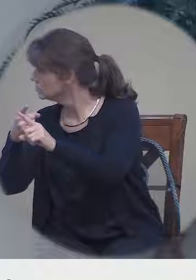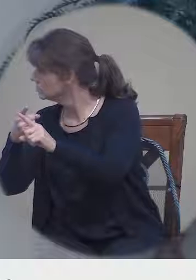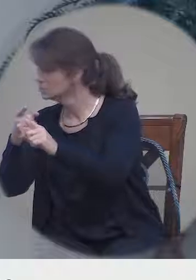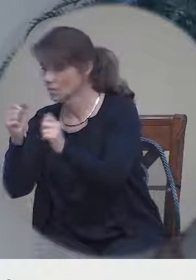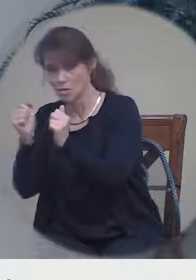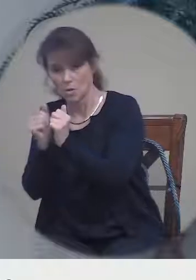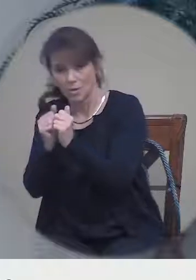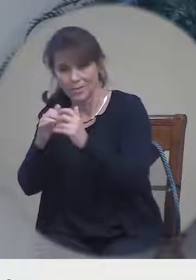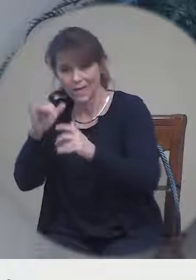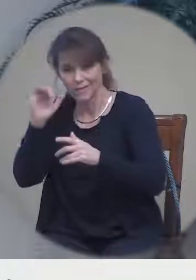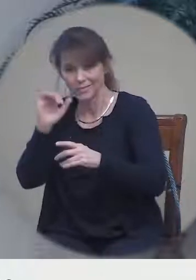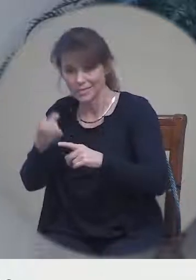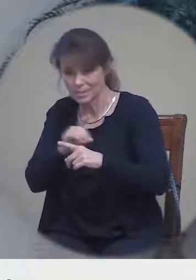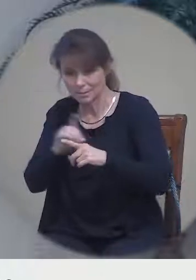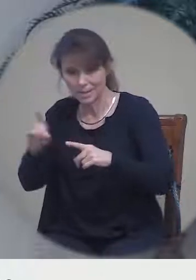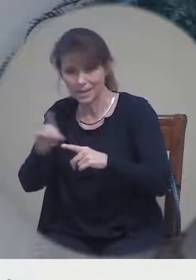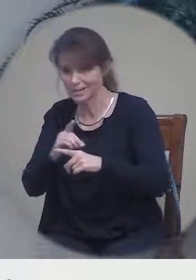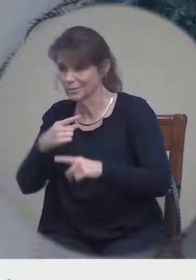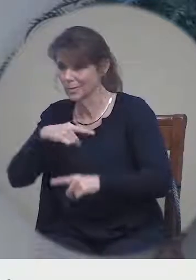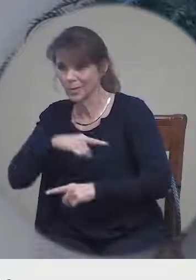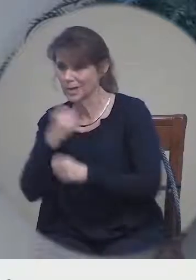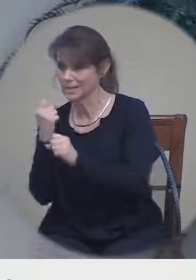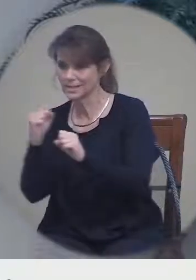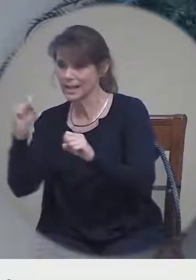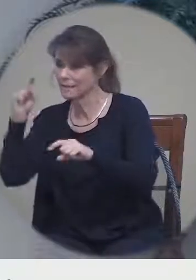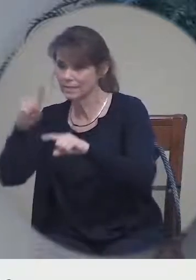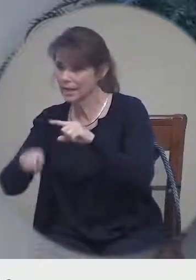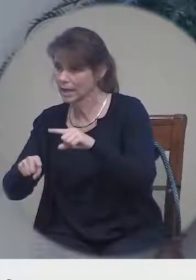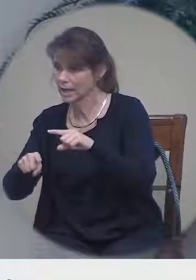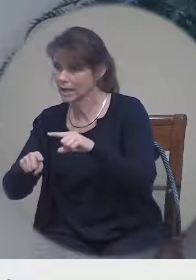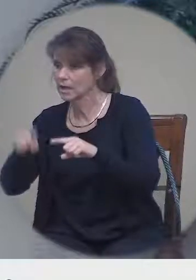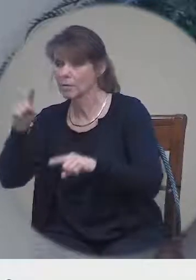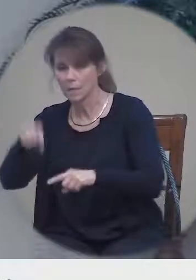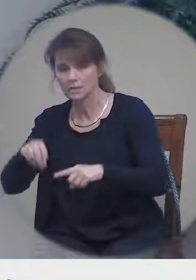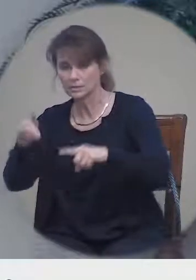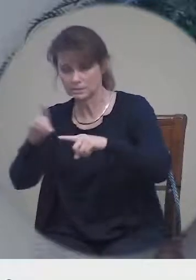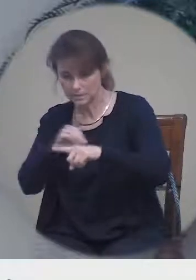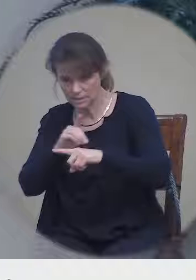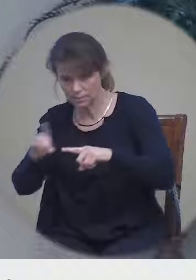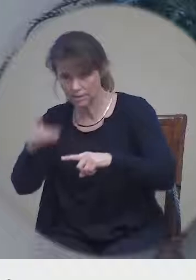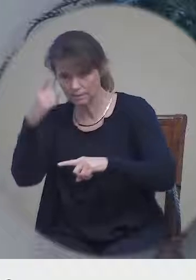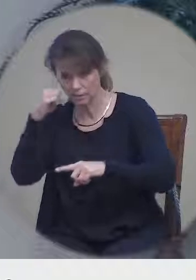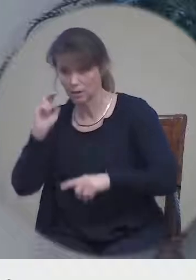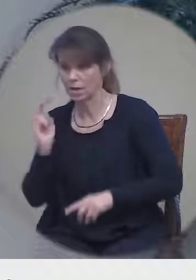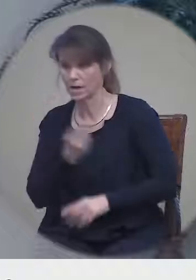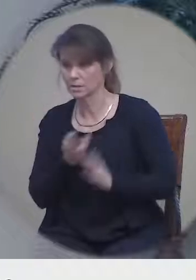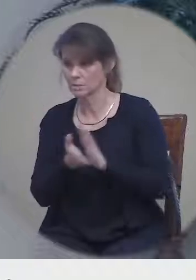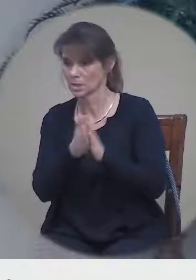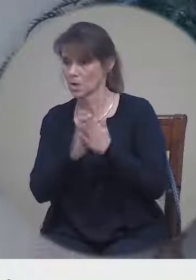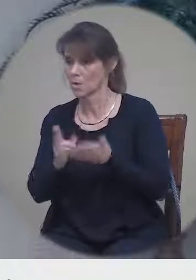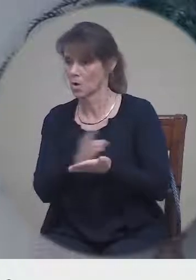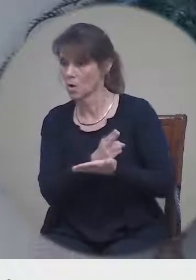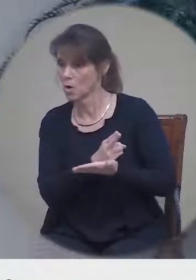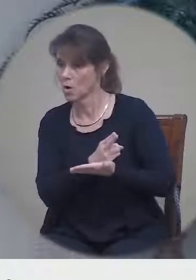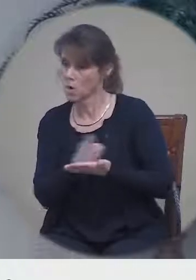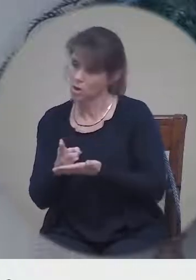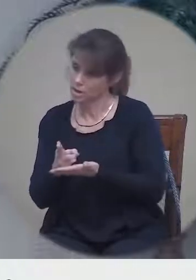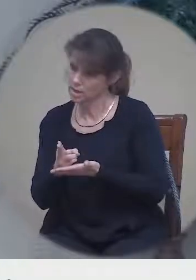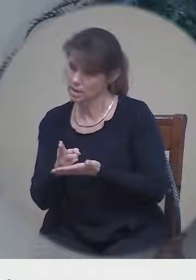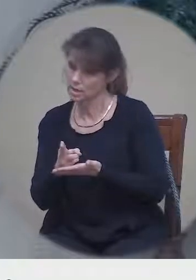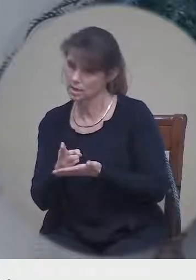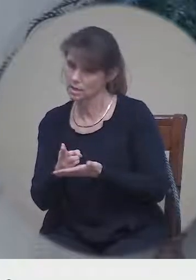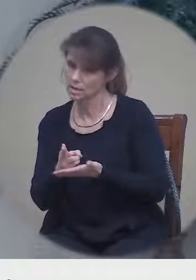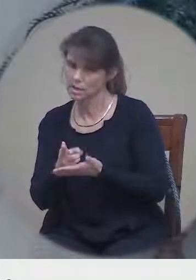will ever be saved. We must be a holy people. We must be. It's important what